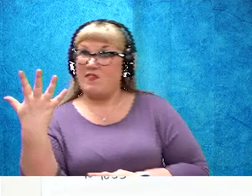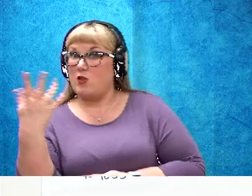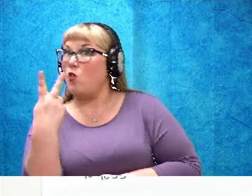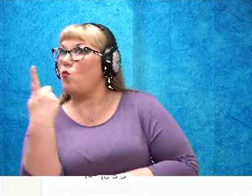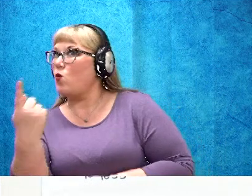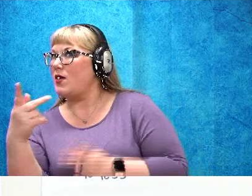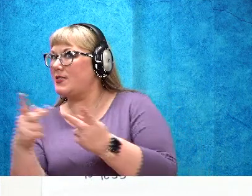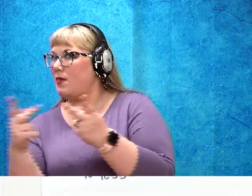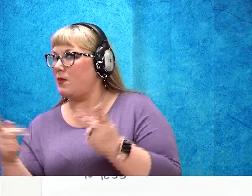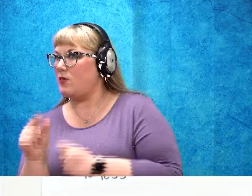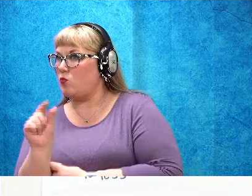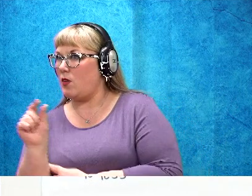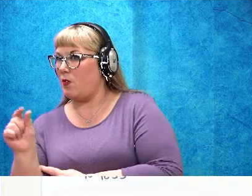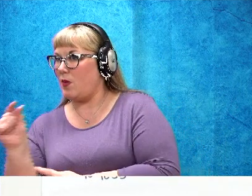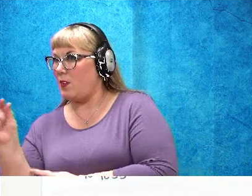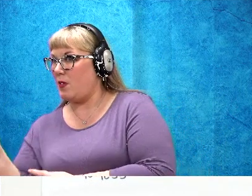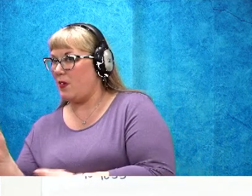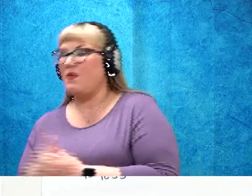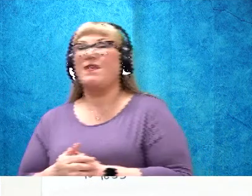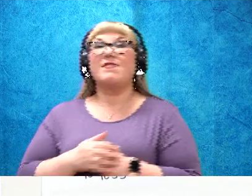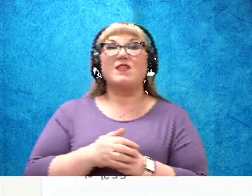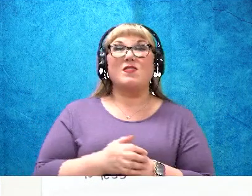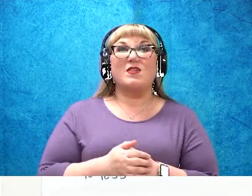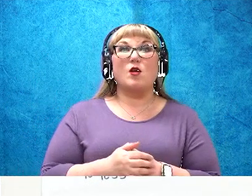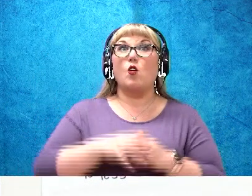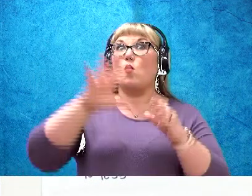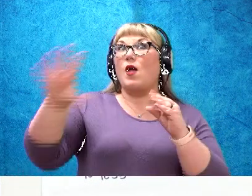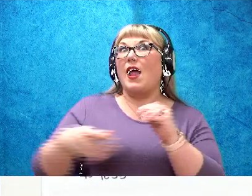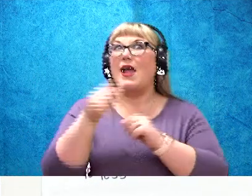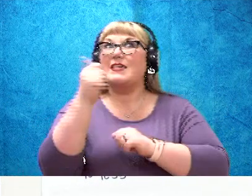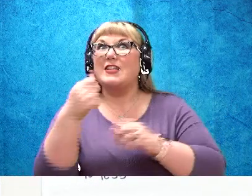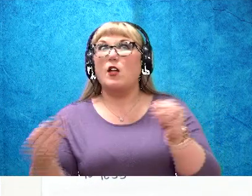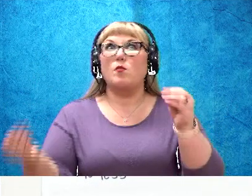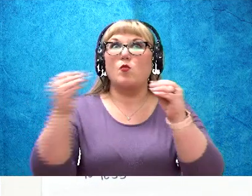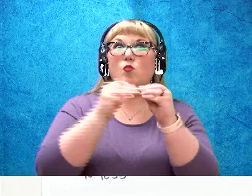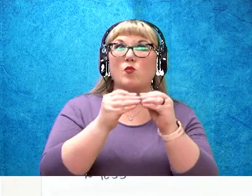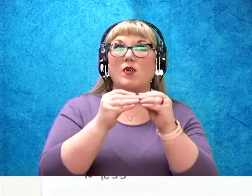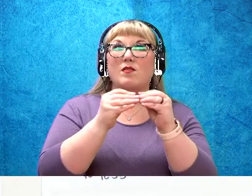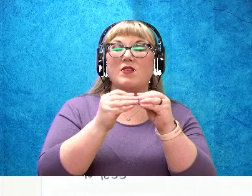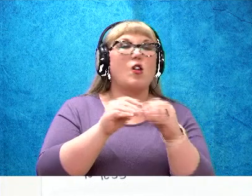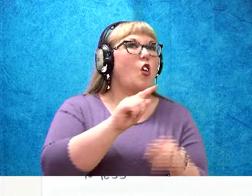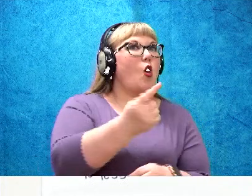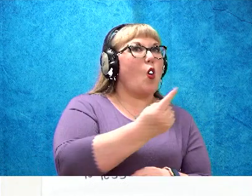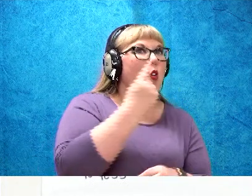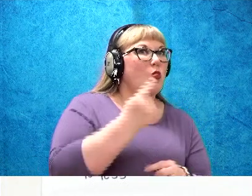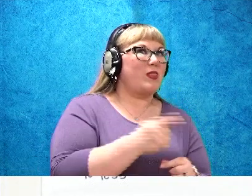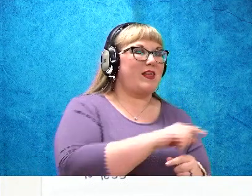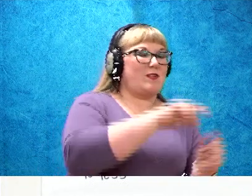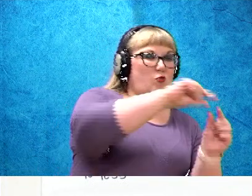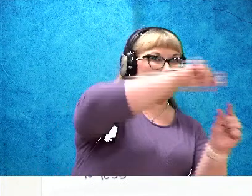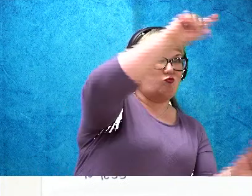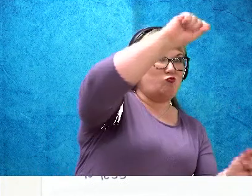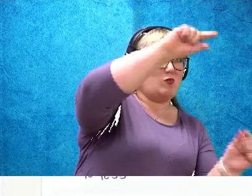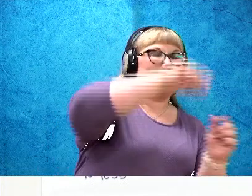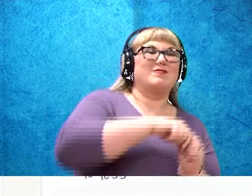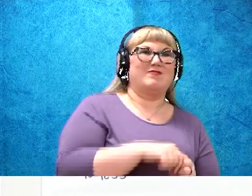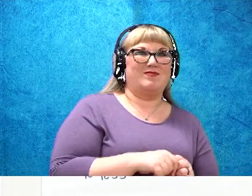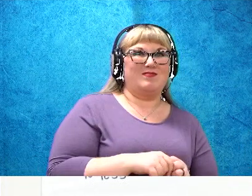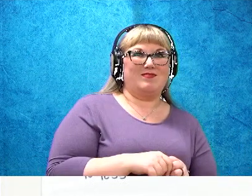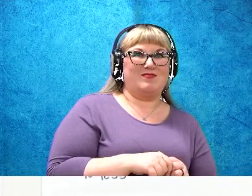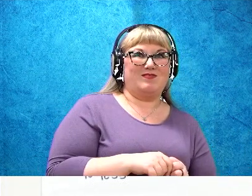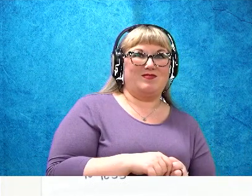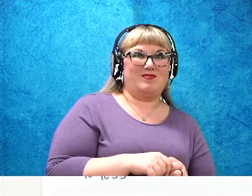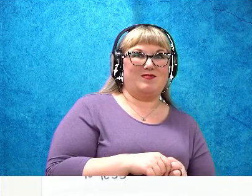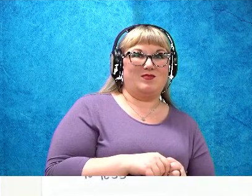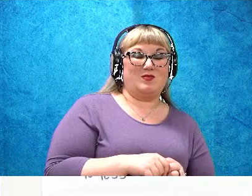5 in my ones place. When we're adding 10 more, we're only talking about the tens place. So the